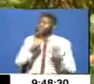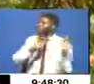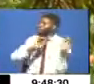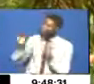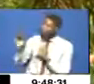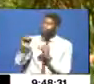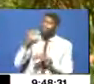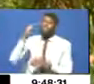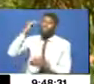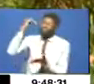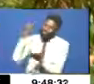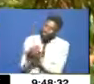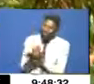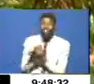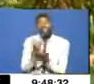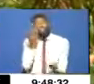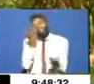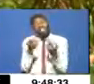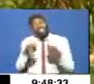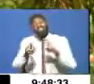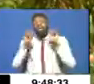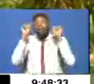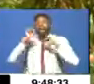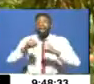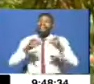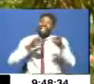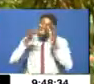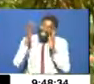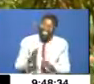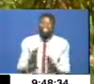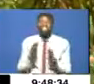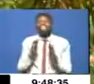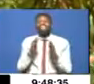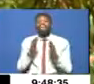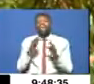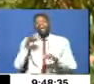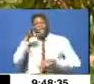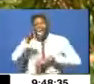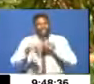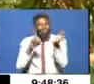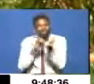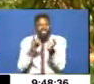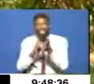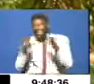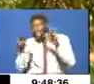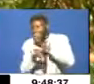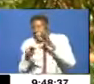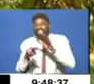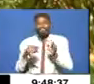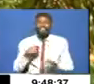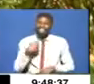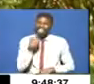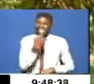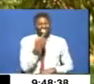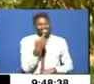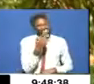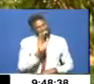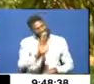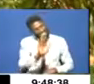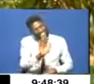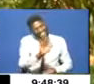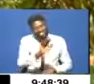headquarters, labda utakuwa director or veterinary assistant director. And I said, wait a minute.